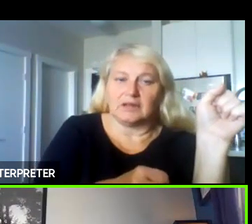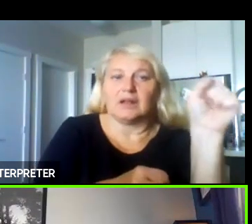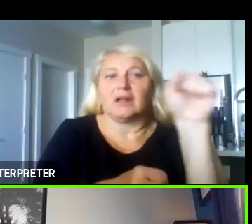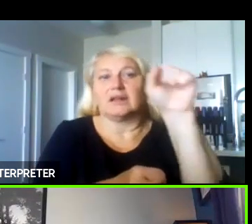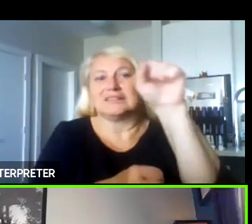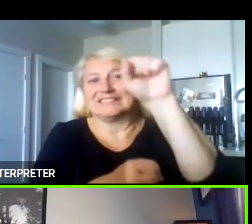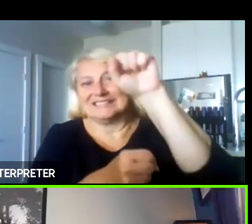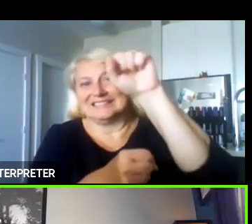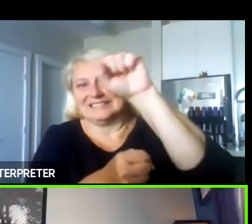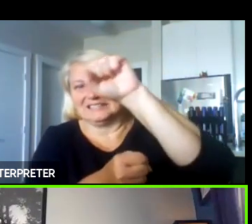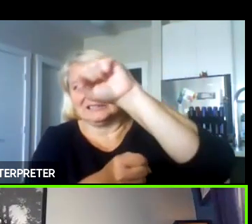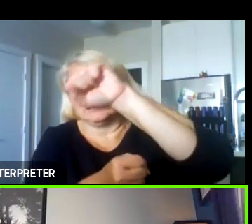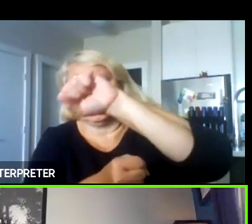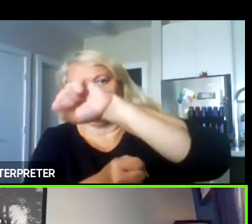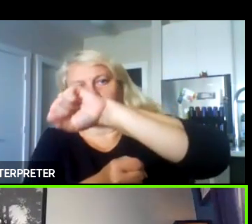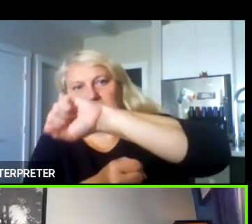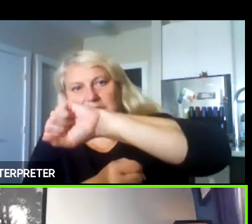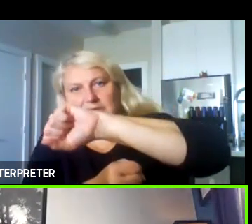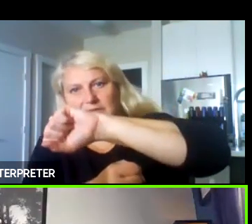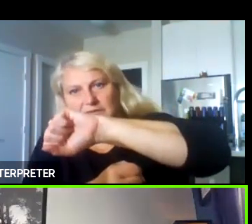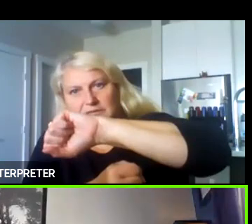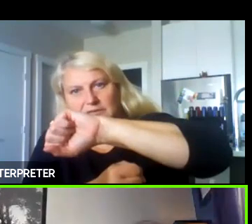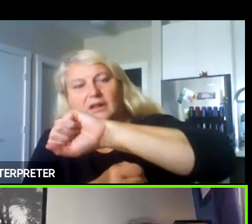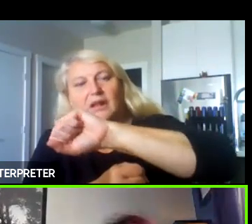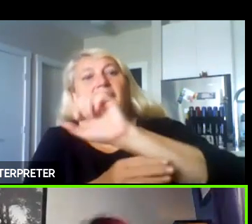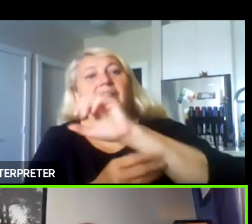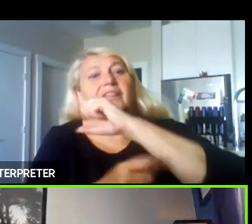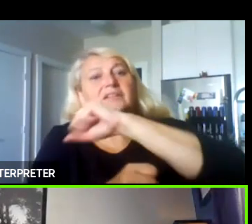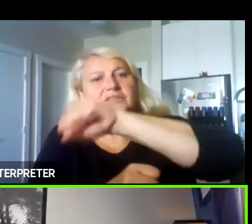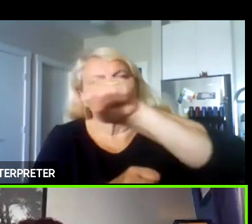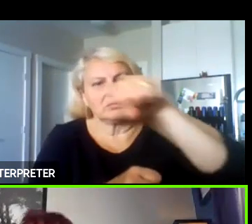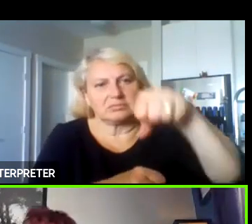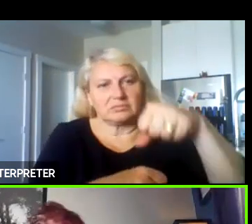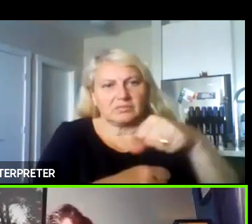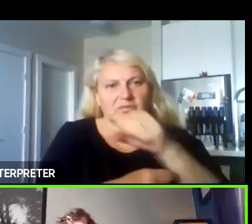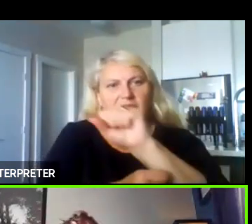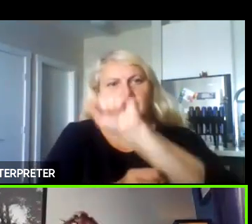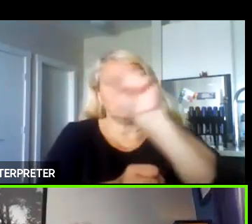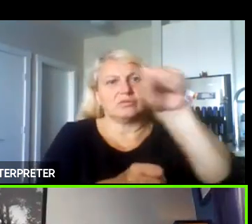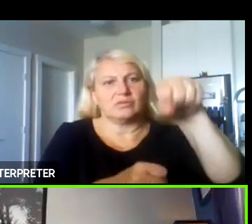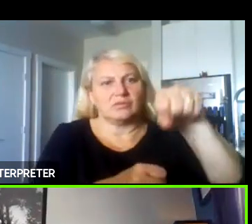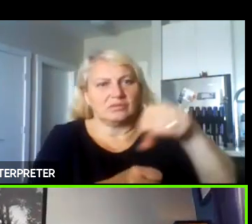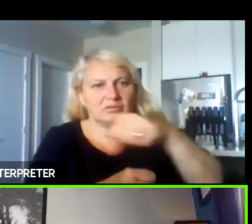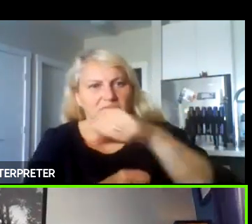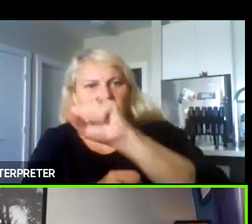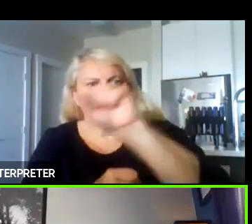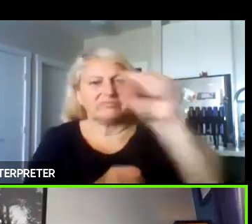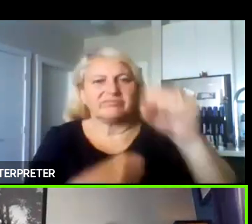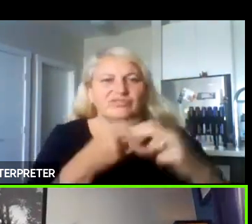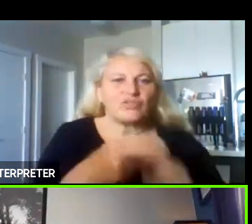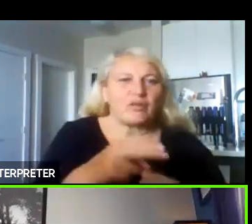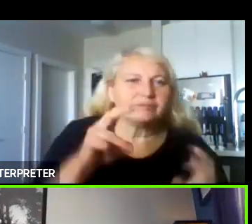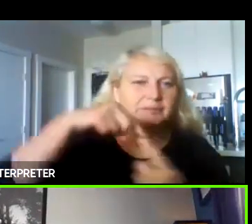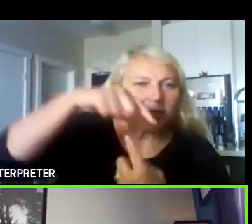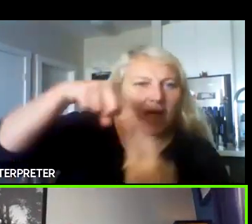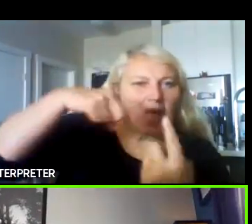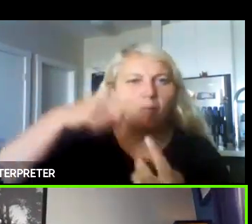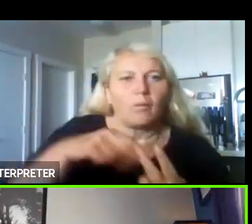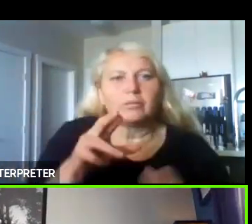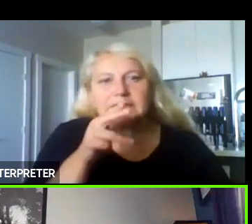apart. And we can also think about spirals or snakes or